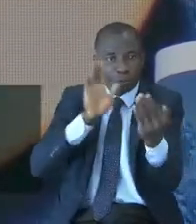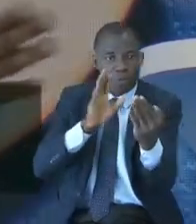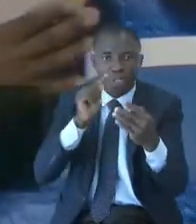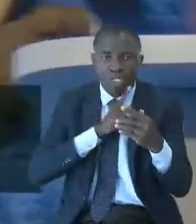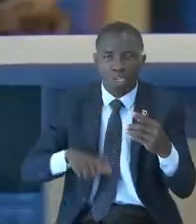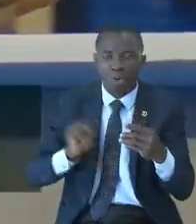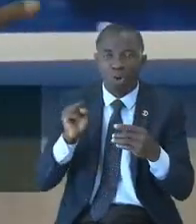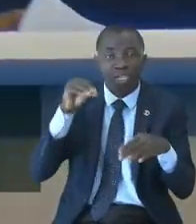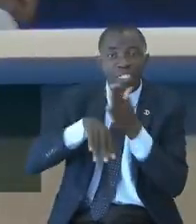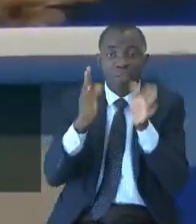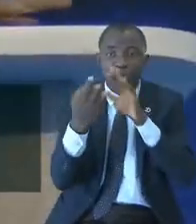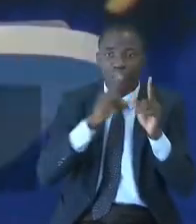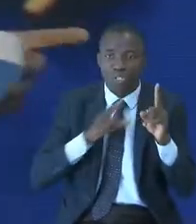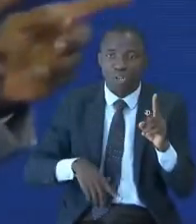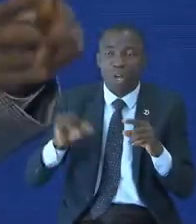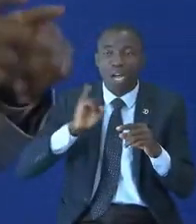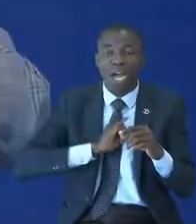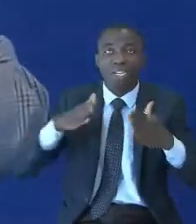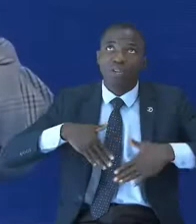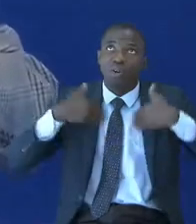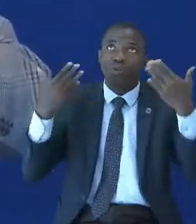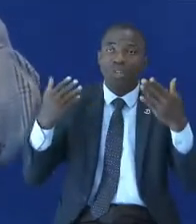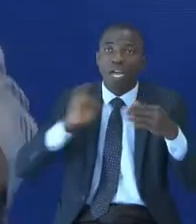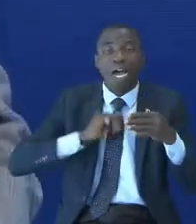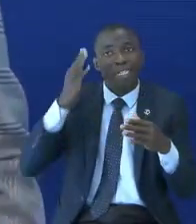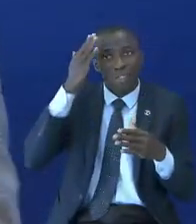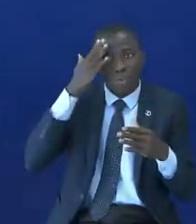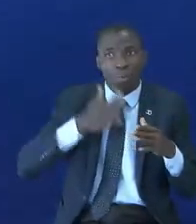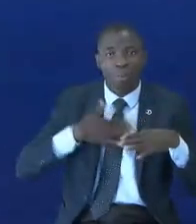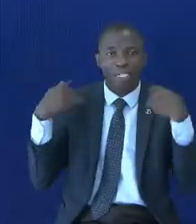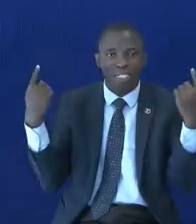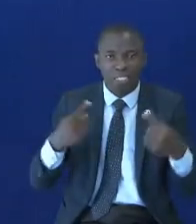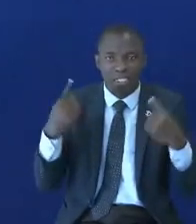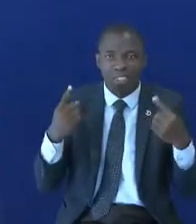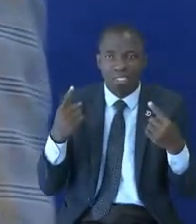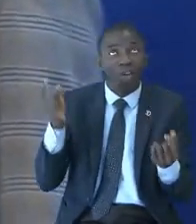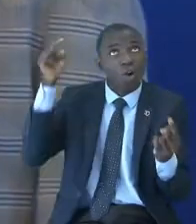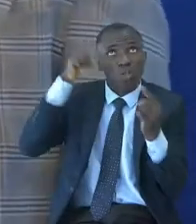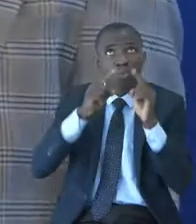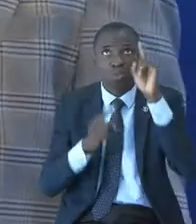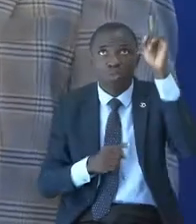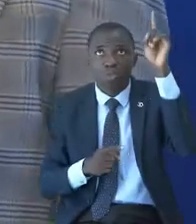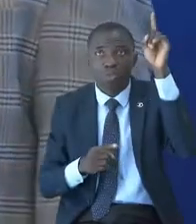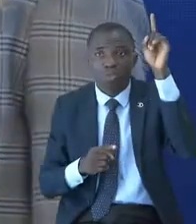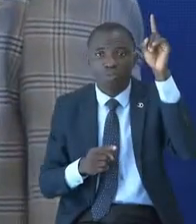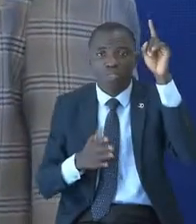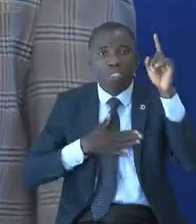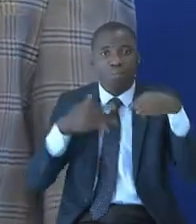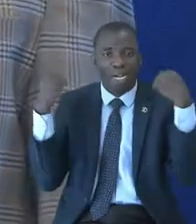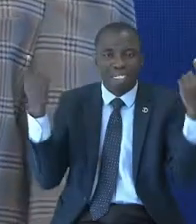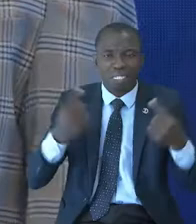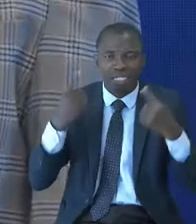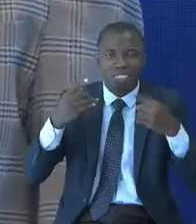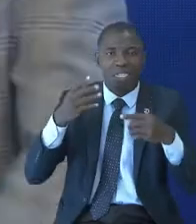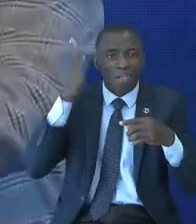it says, I confess, I acknowledge my sin unto thee. Mine iniquity have